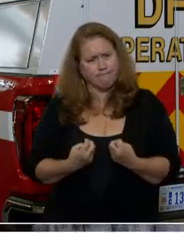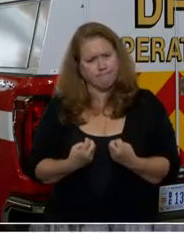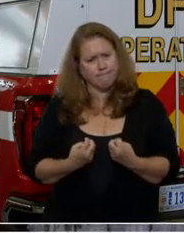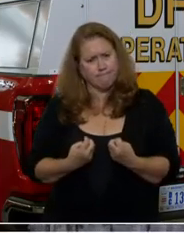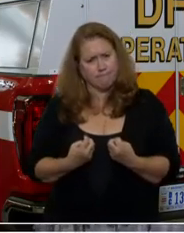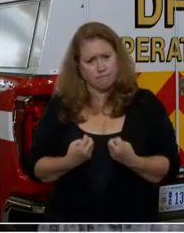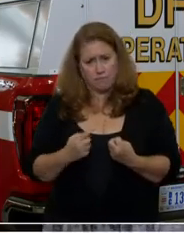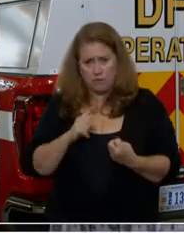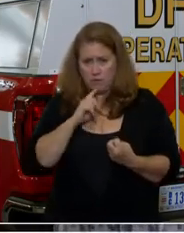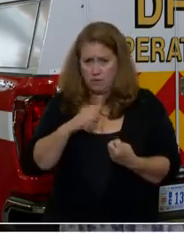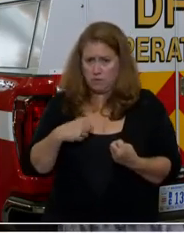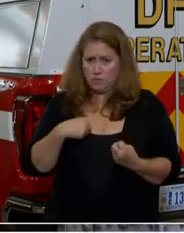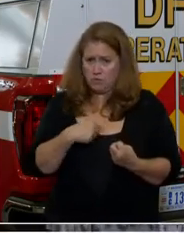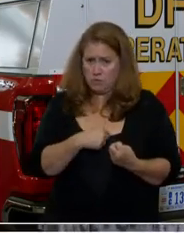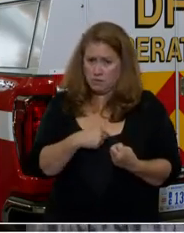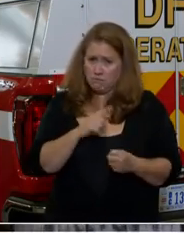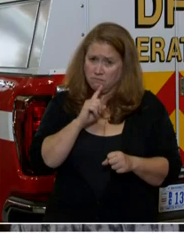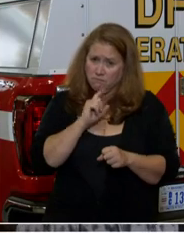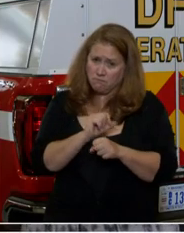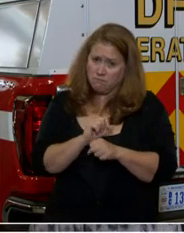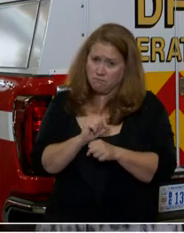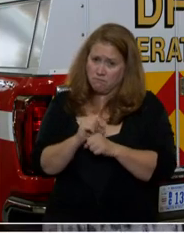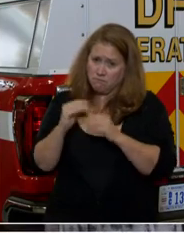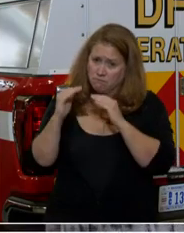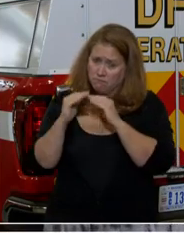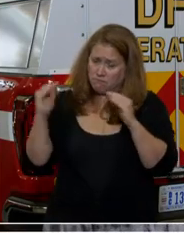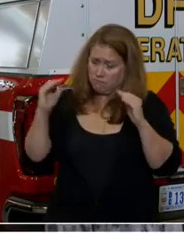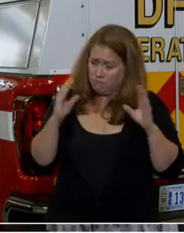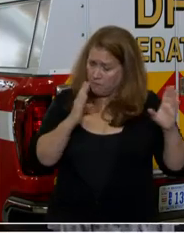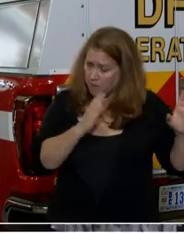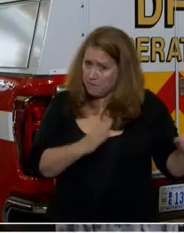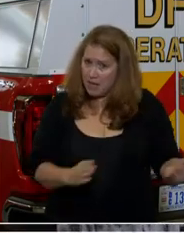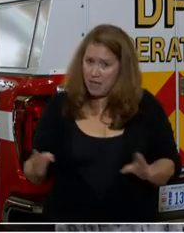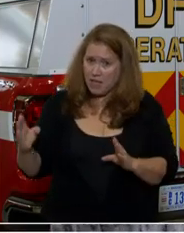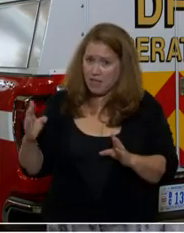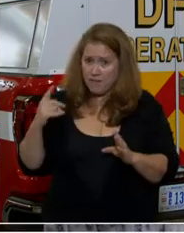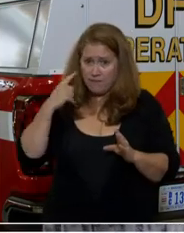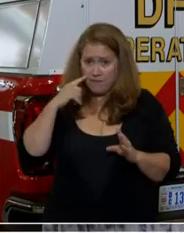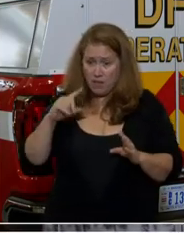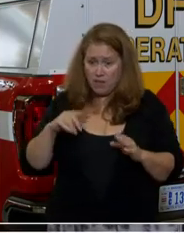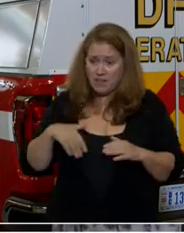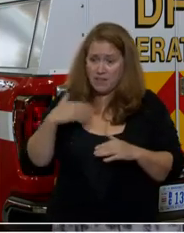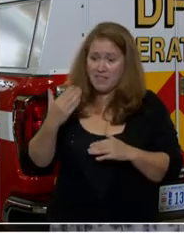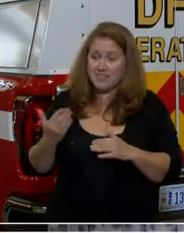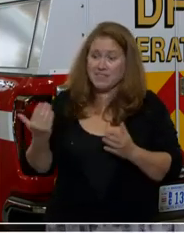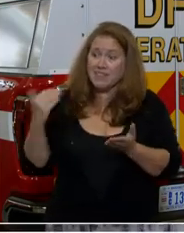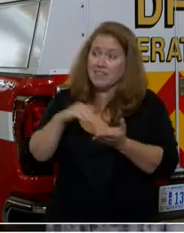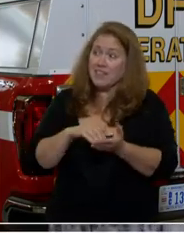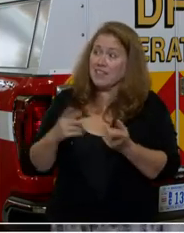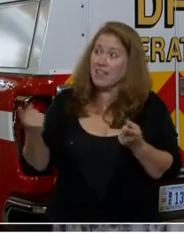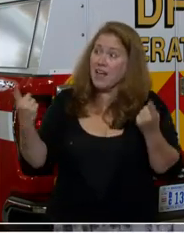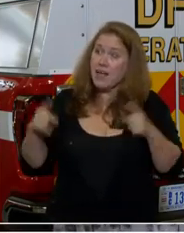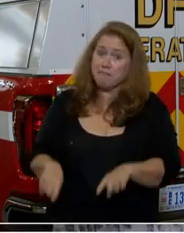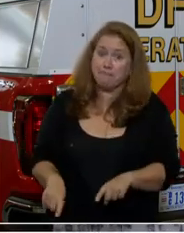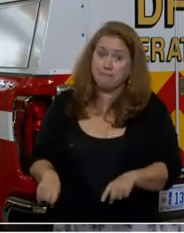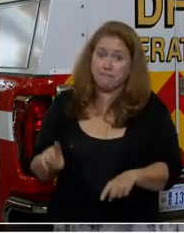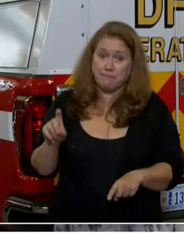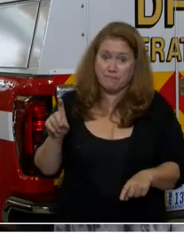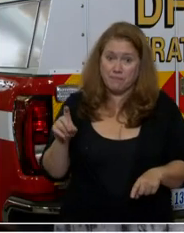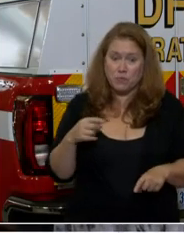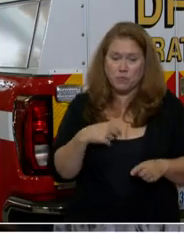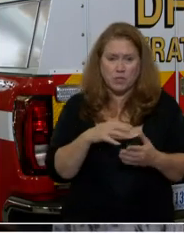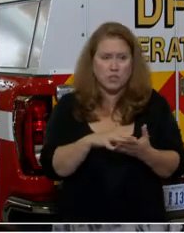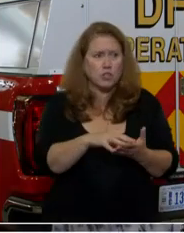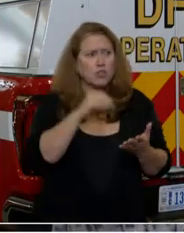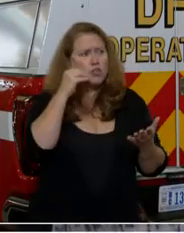we need to be for events like this. What lessons were there that we learned? How well prepared are